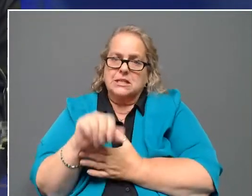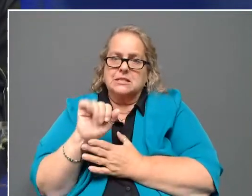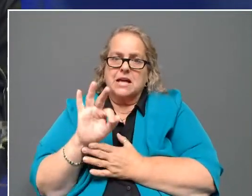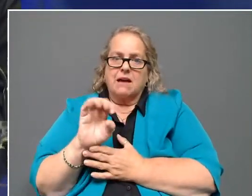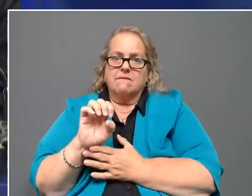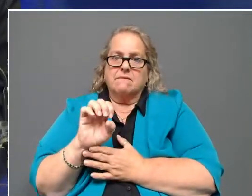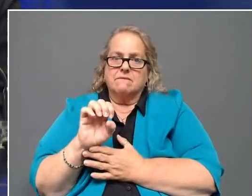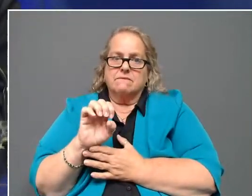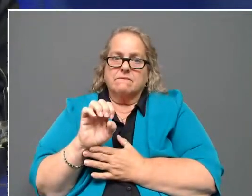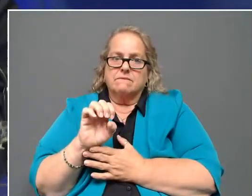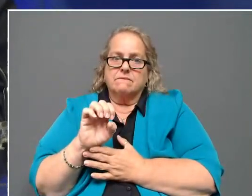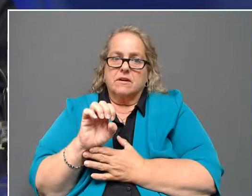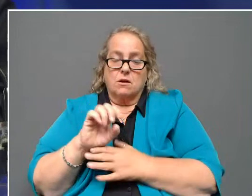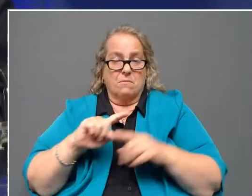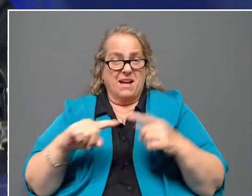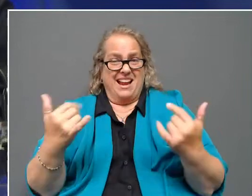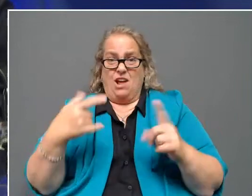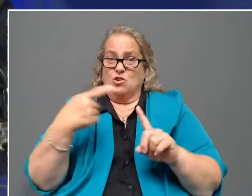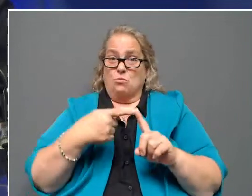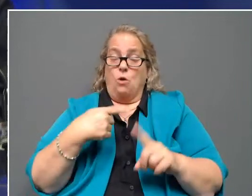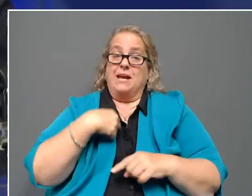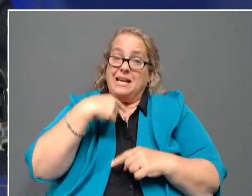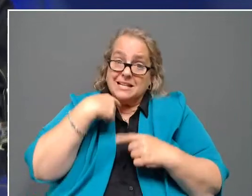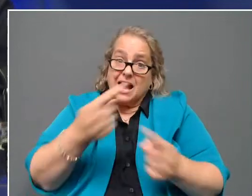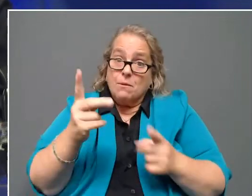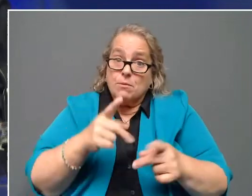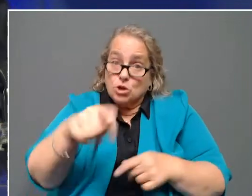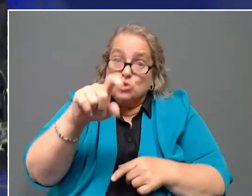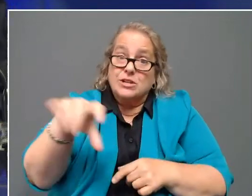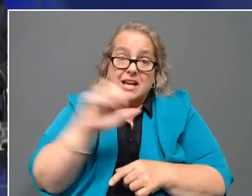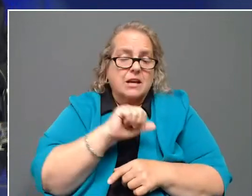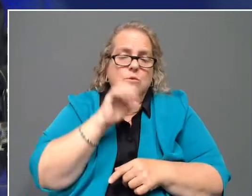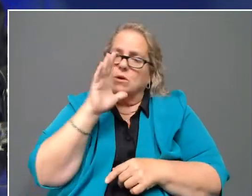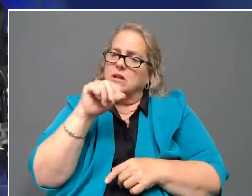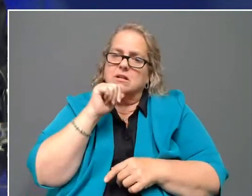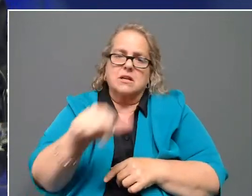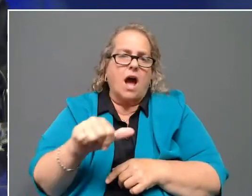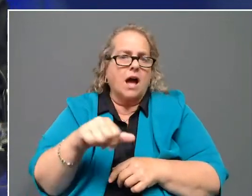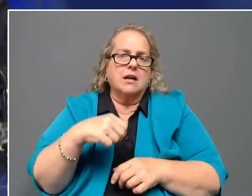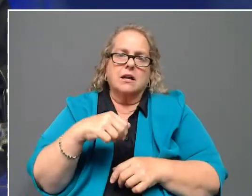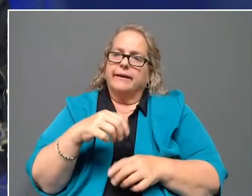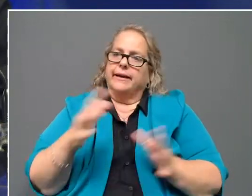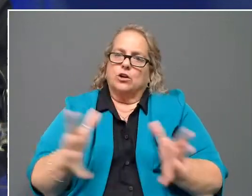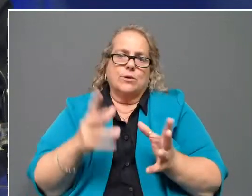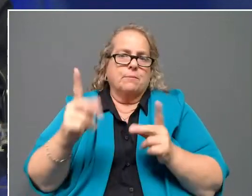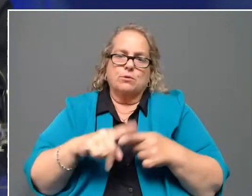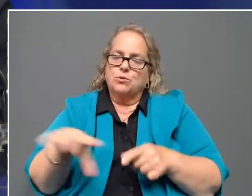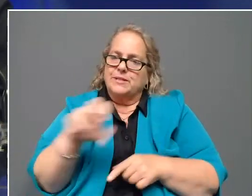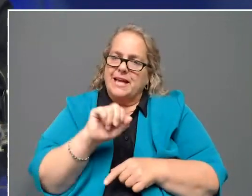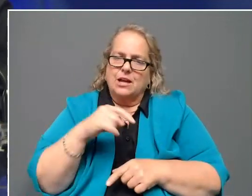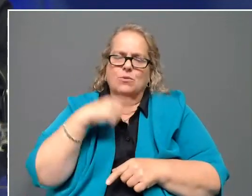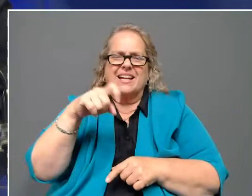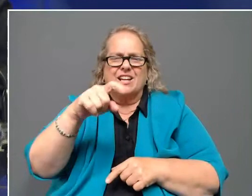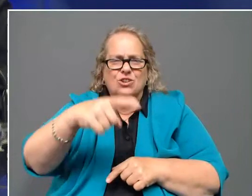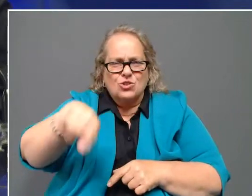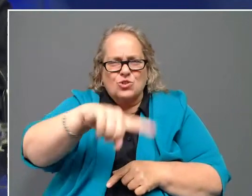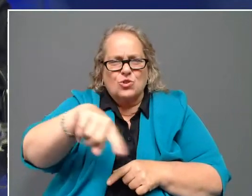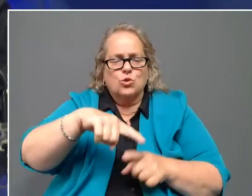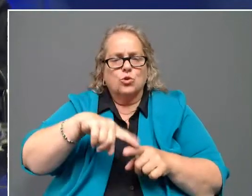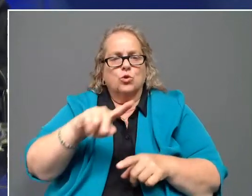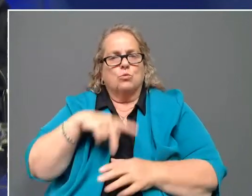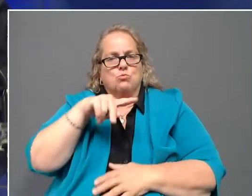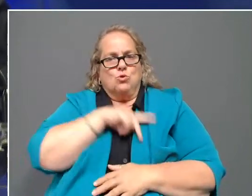get it isn't going to get any more people to take it. We need you to personally engage. And I know that may be difficult and uncomfortable in